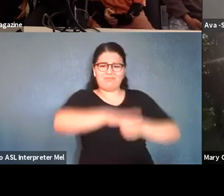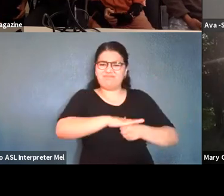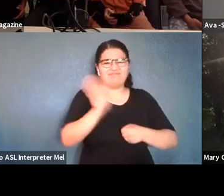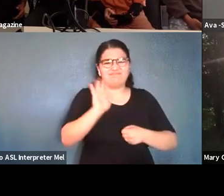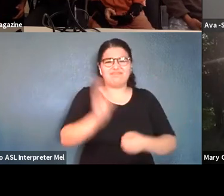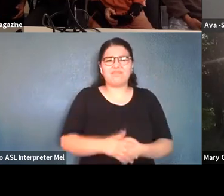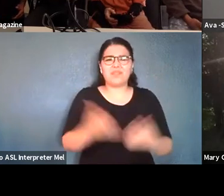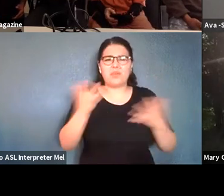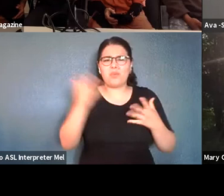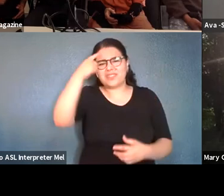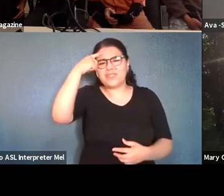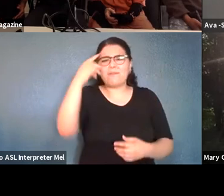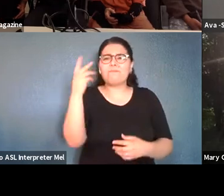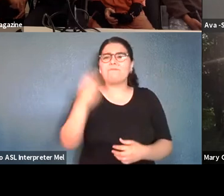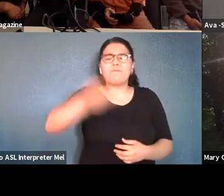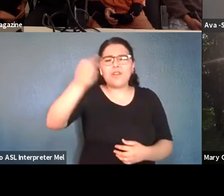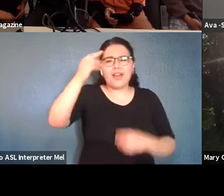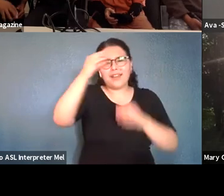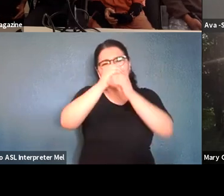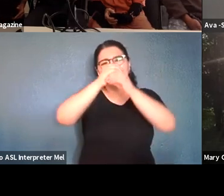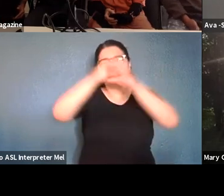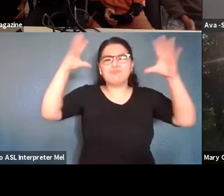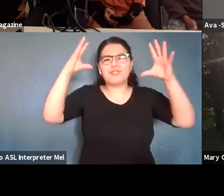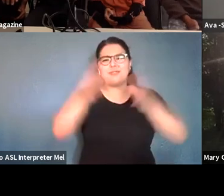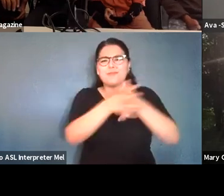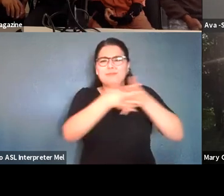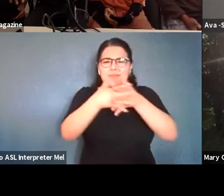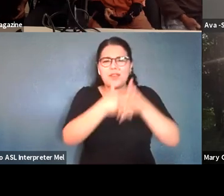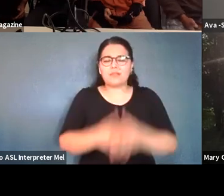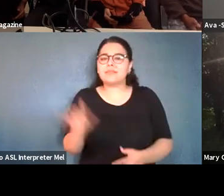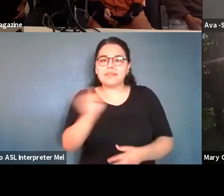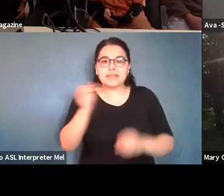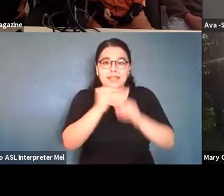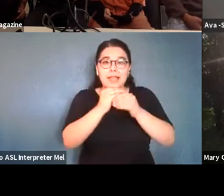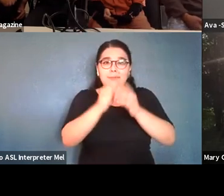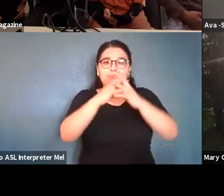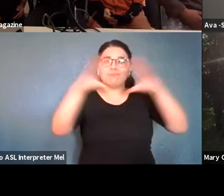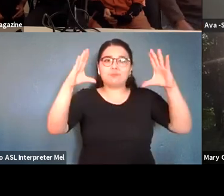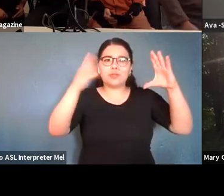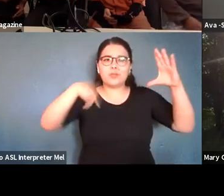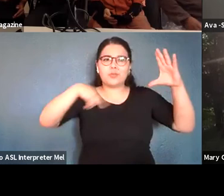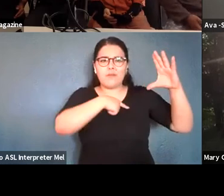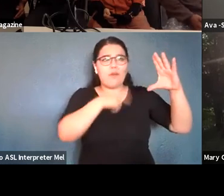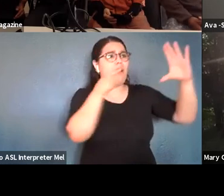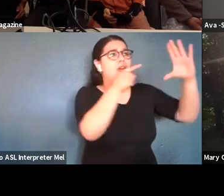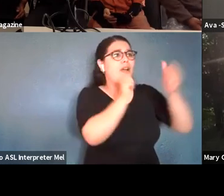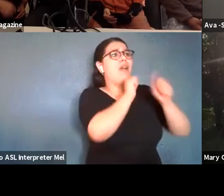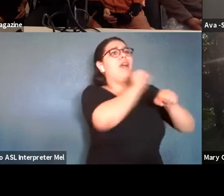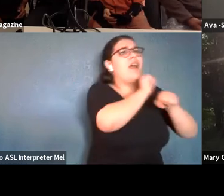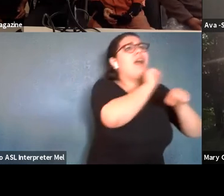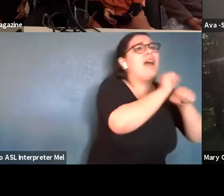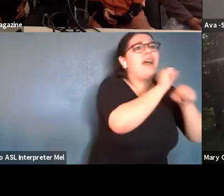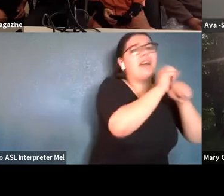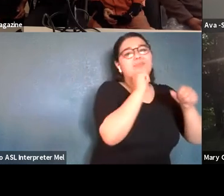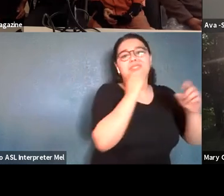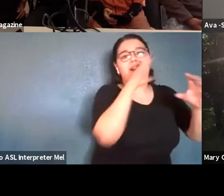pinche sueño americano? El mismo sueño que todos oímos, pero poco logramos. What is the